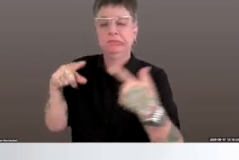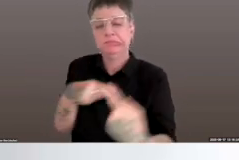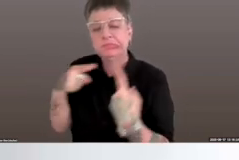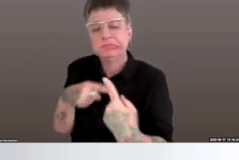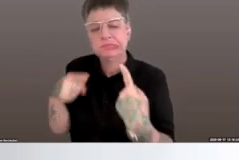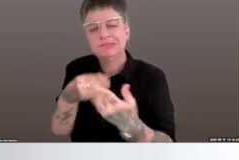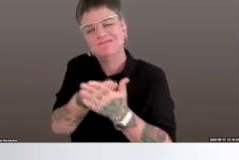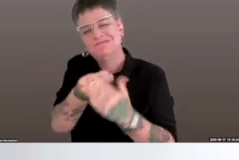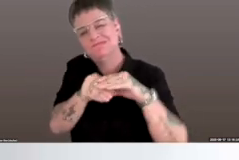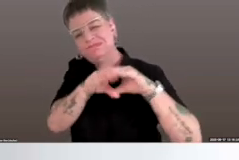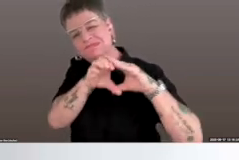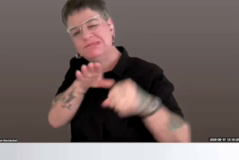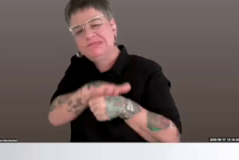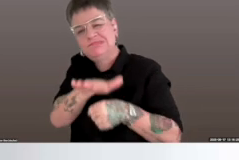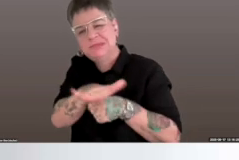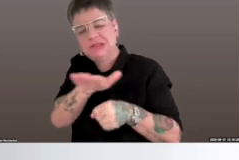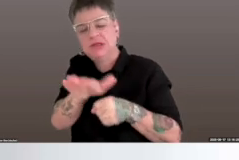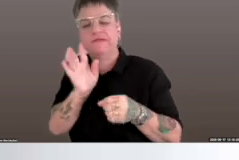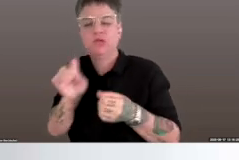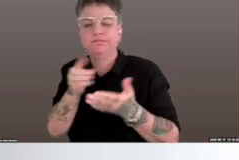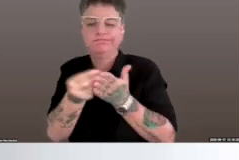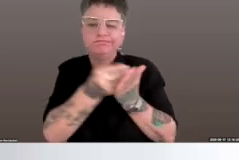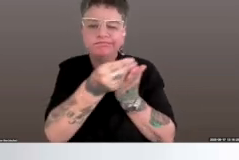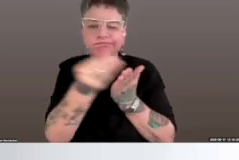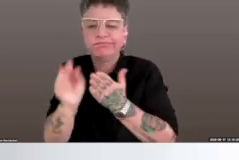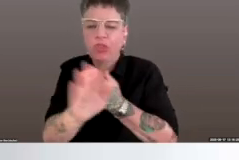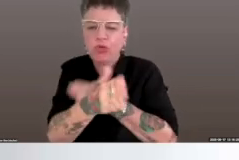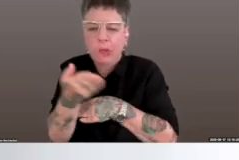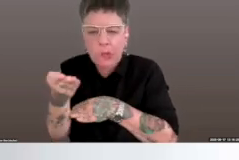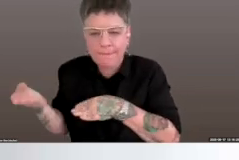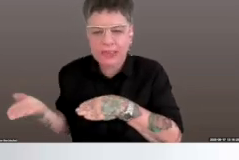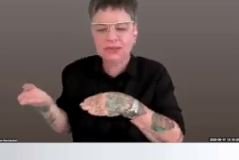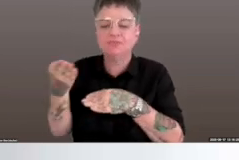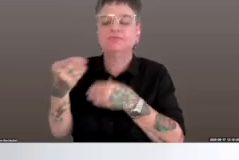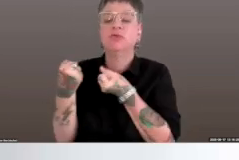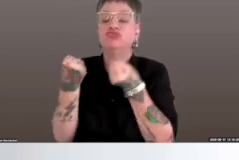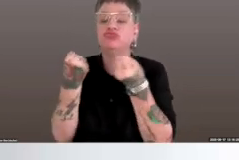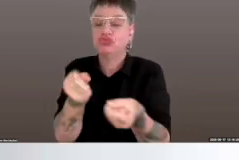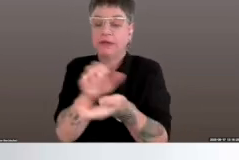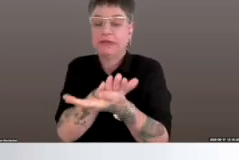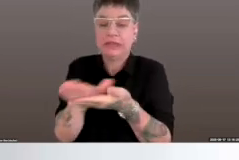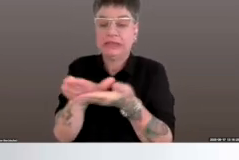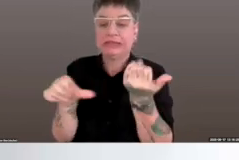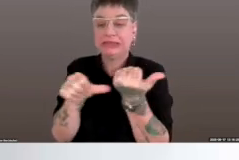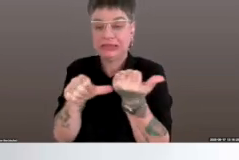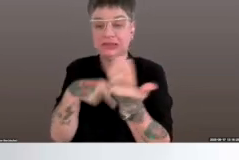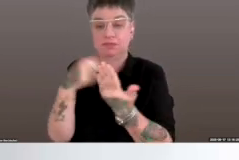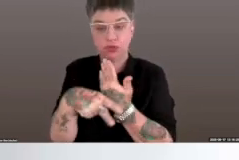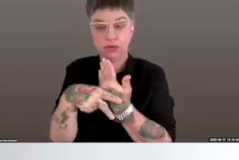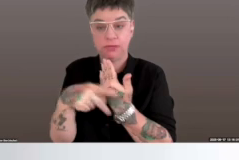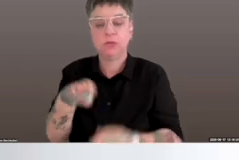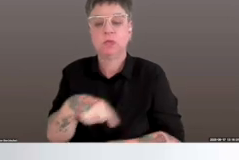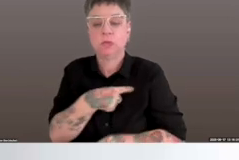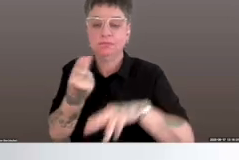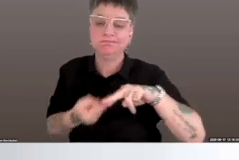needed to be able to purchase this type of equipment. For the Driving Clean Assistance Program, we increased